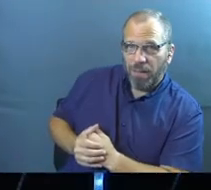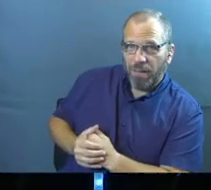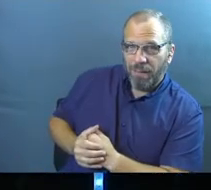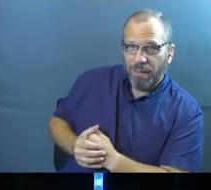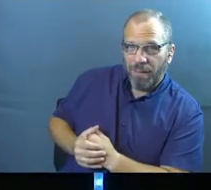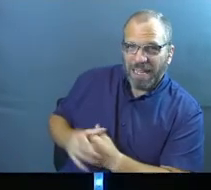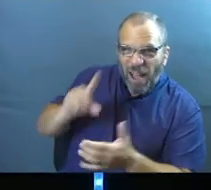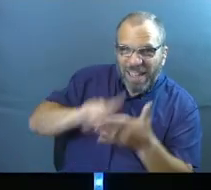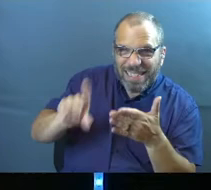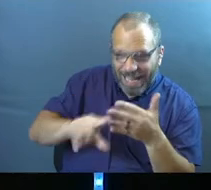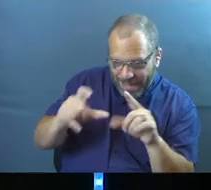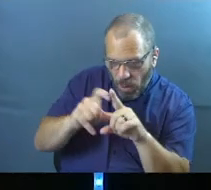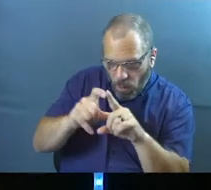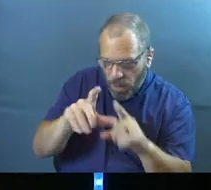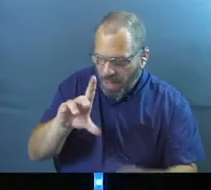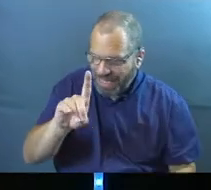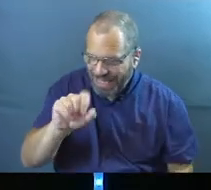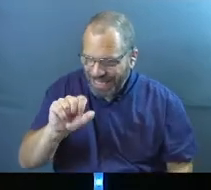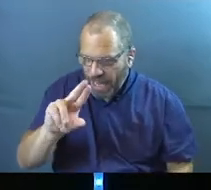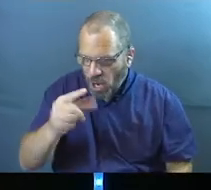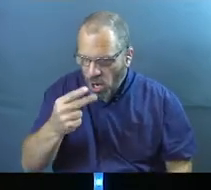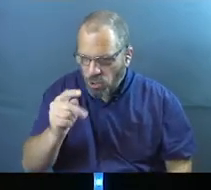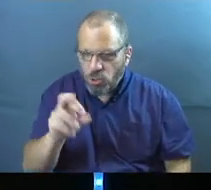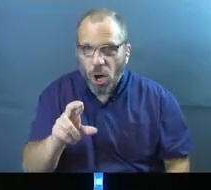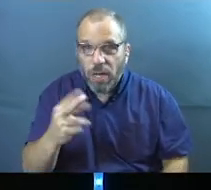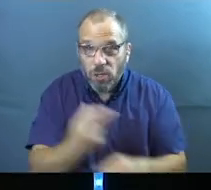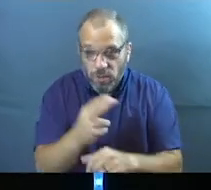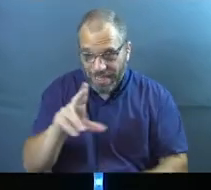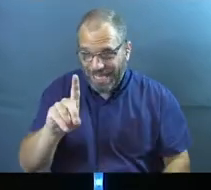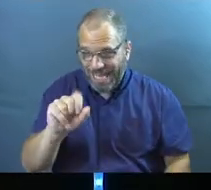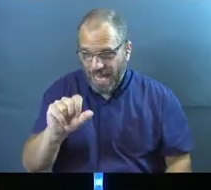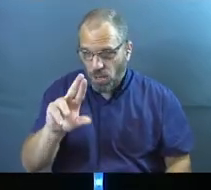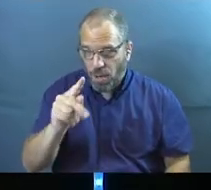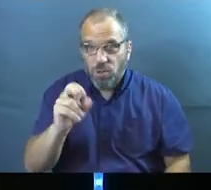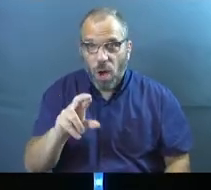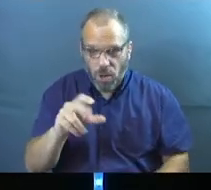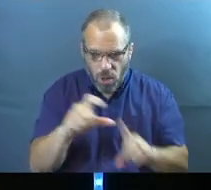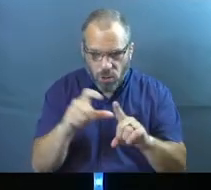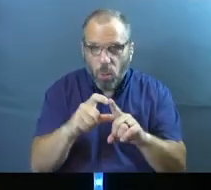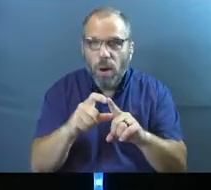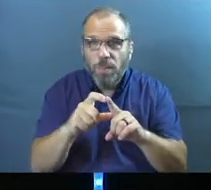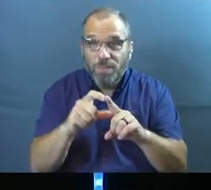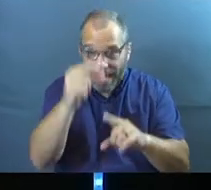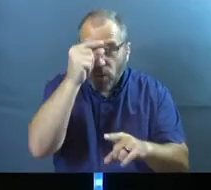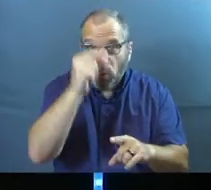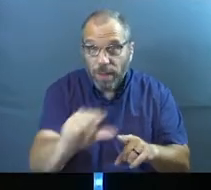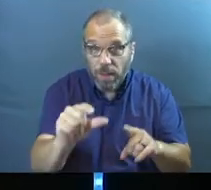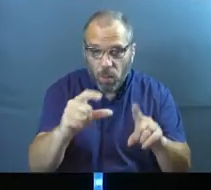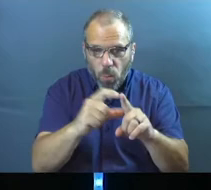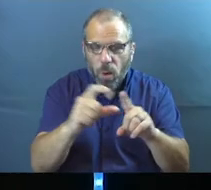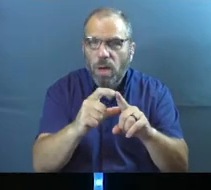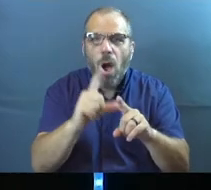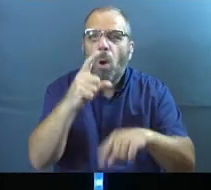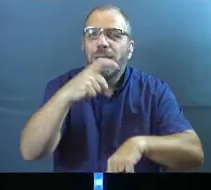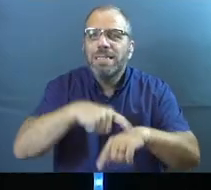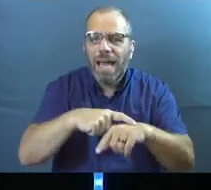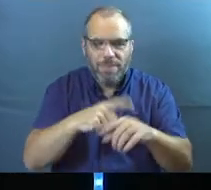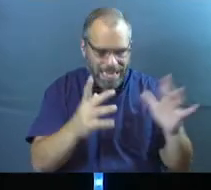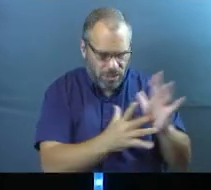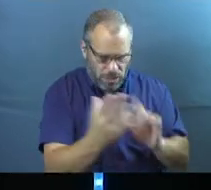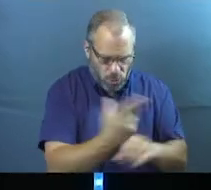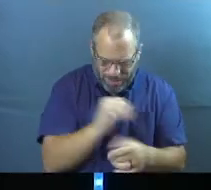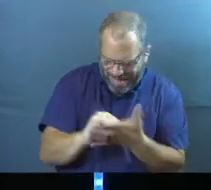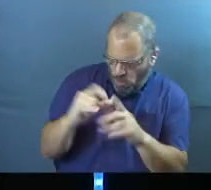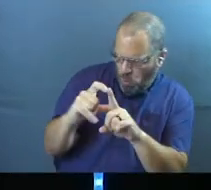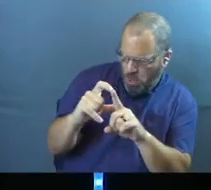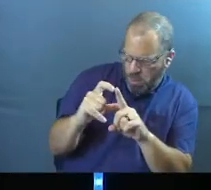I looked that up. The word he uses for daughter, the word daughter in the Greek, it's the only time he